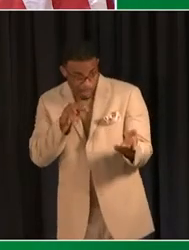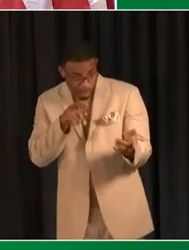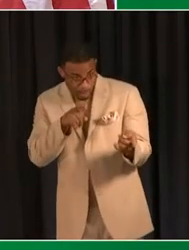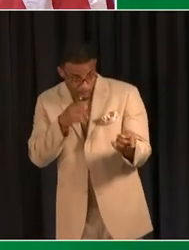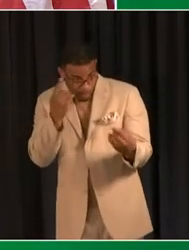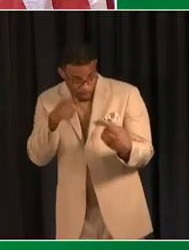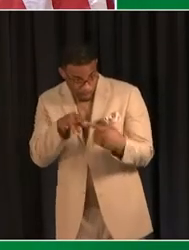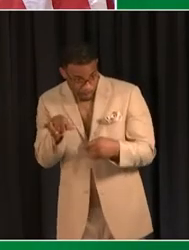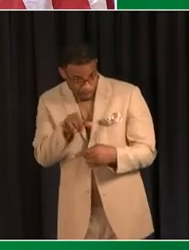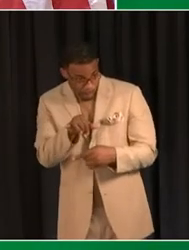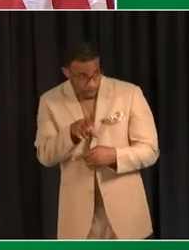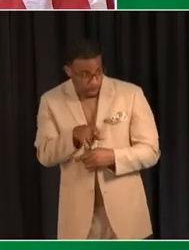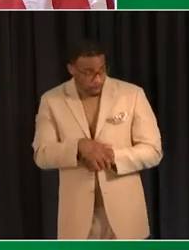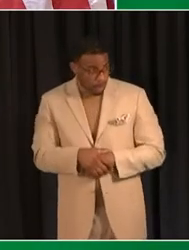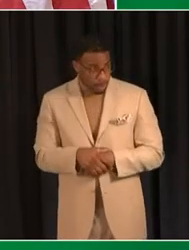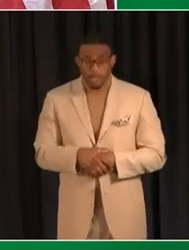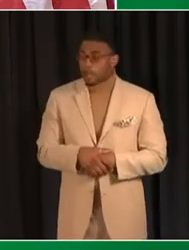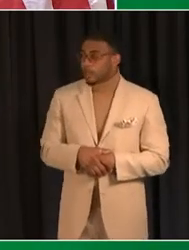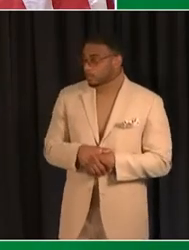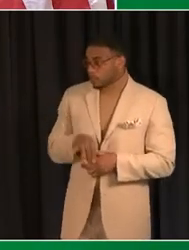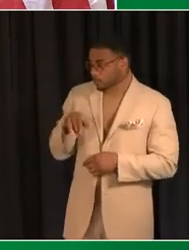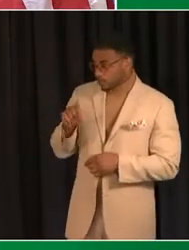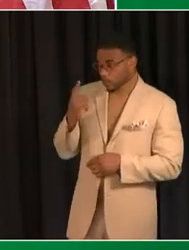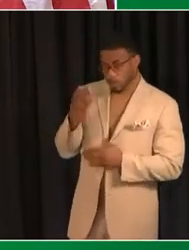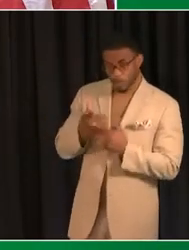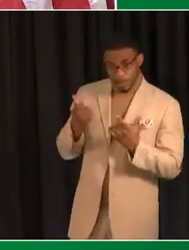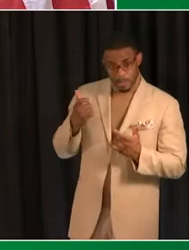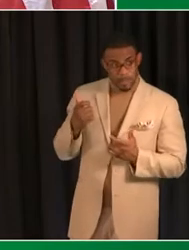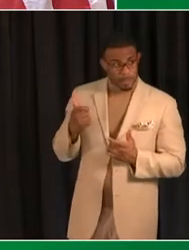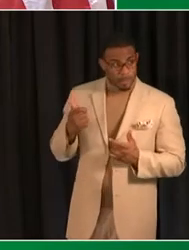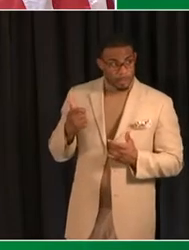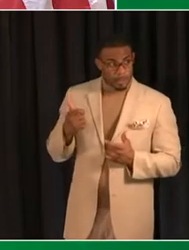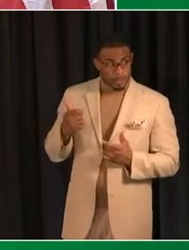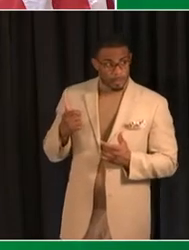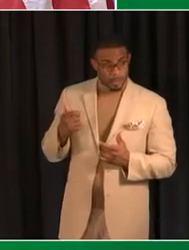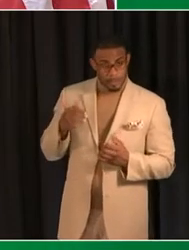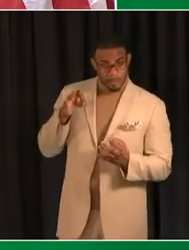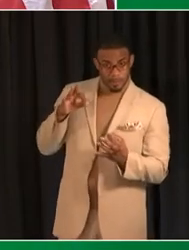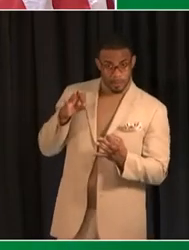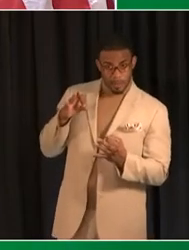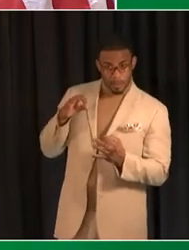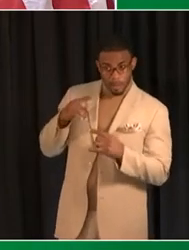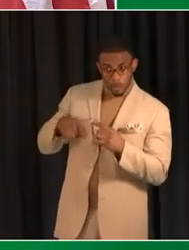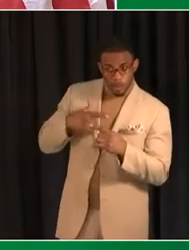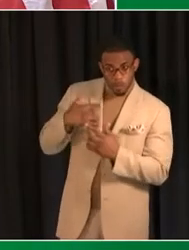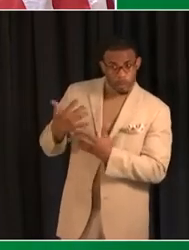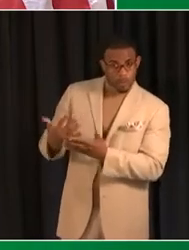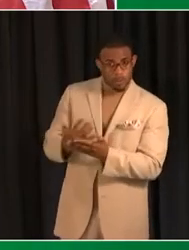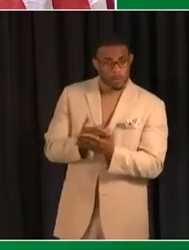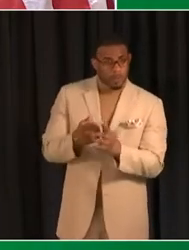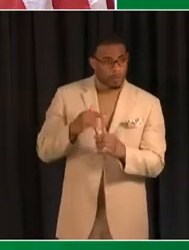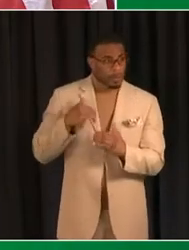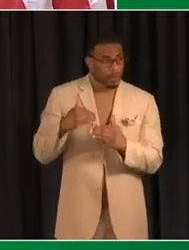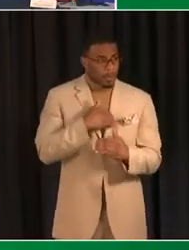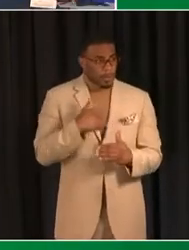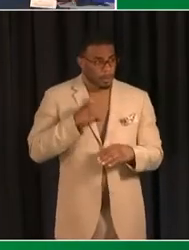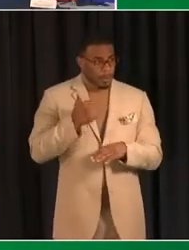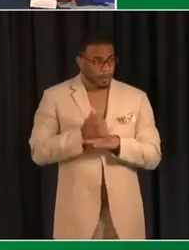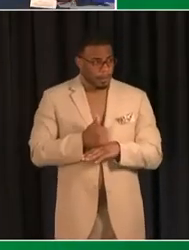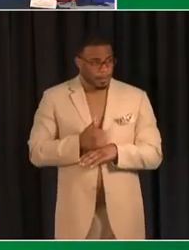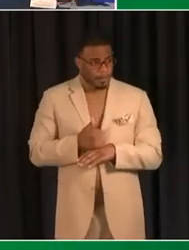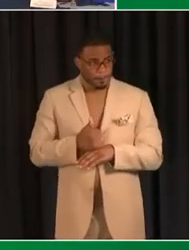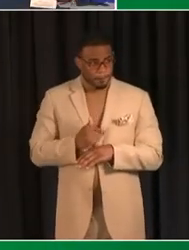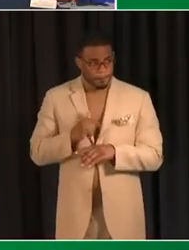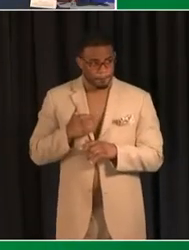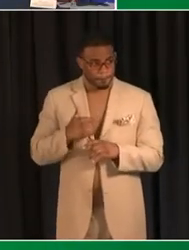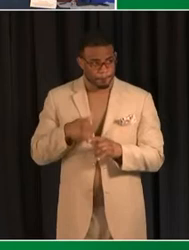Allison, if you're thinking about that at all. Yes, one of the biggest feedback loops that we received from our membership